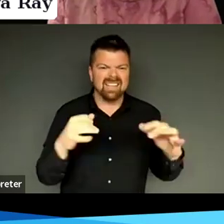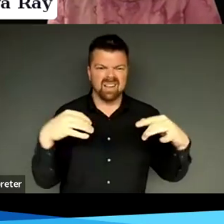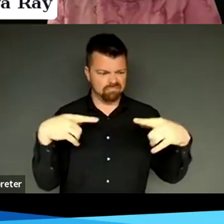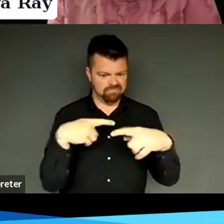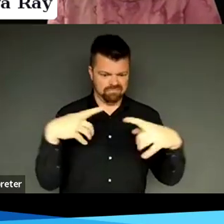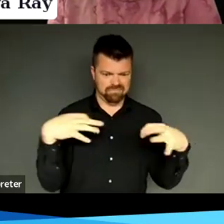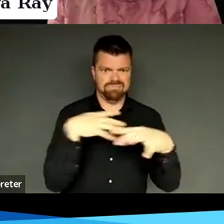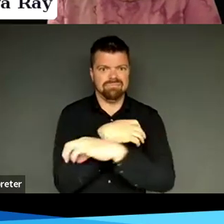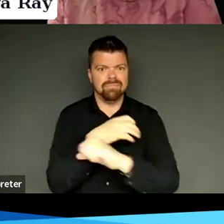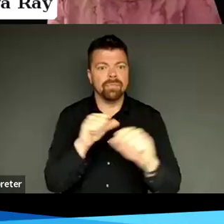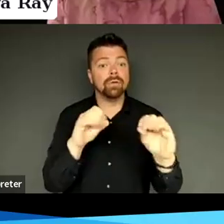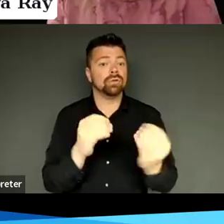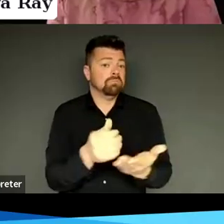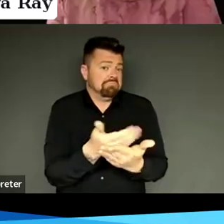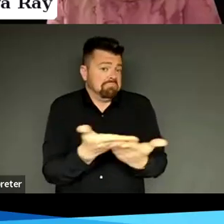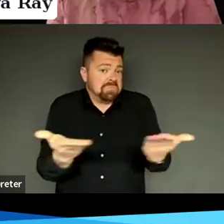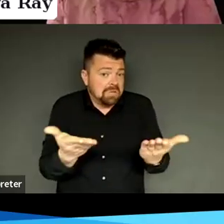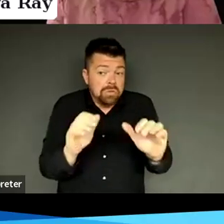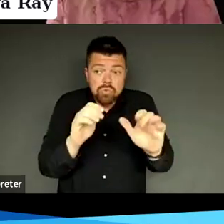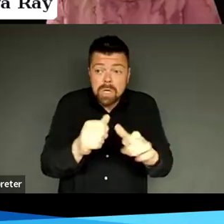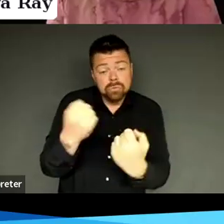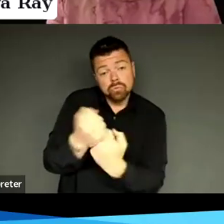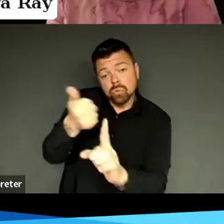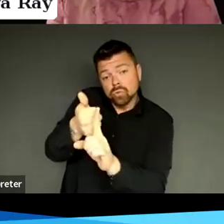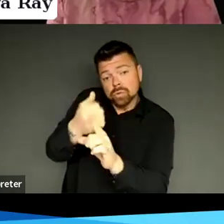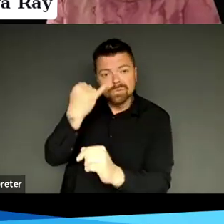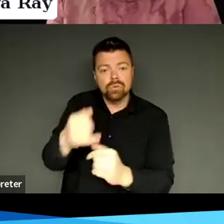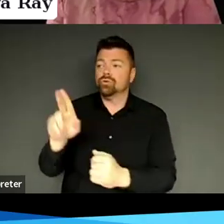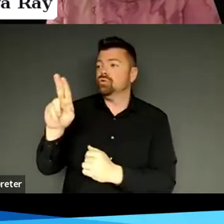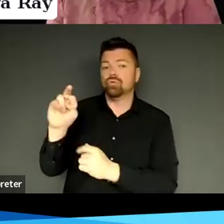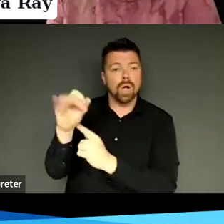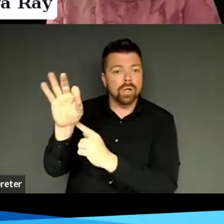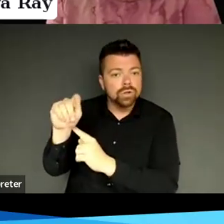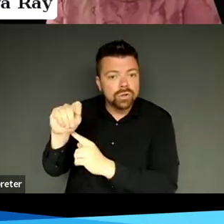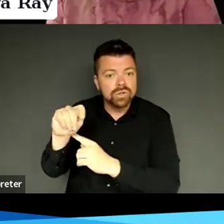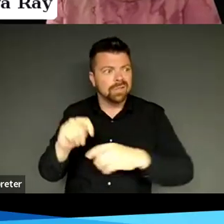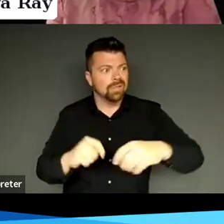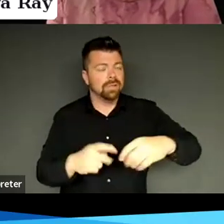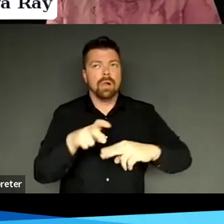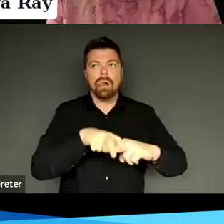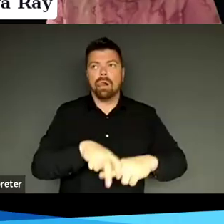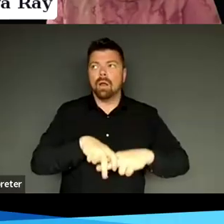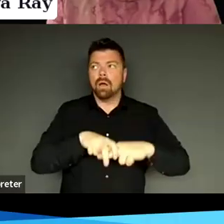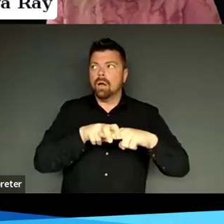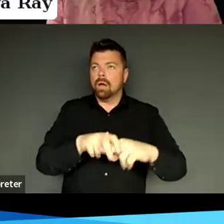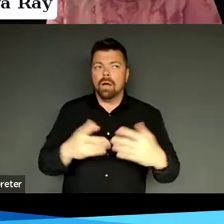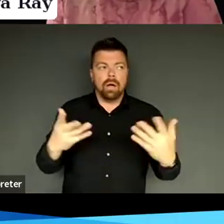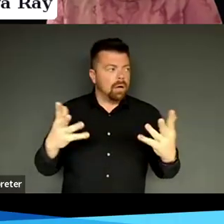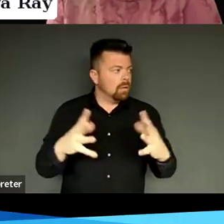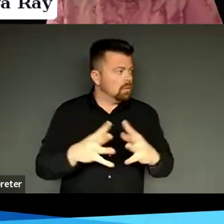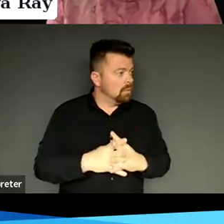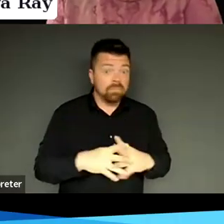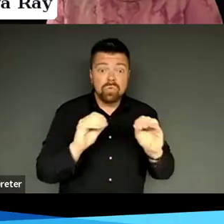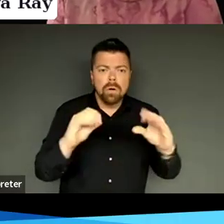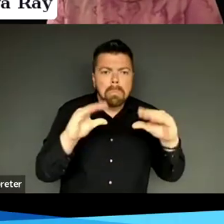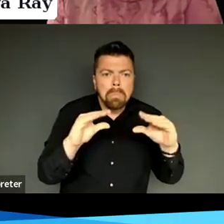can do to help yourself, because if you're like at the urologist, you might be an hour laying on that table without a cushion. And